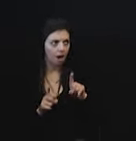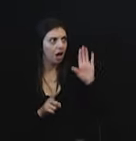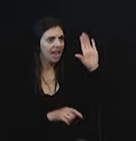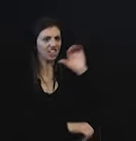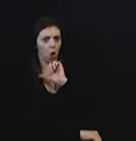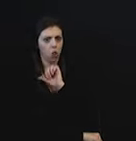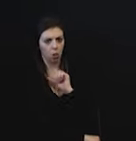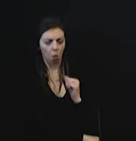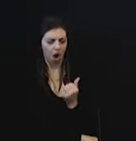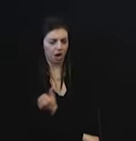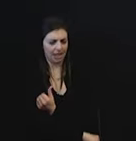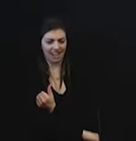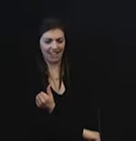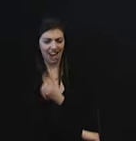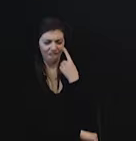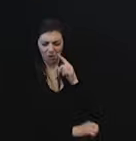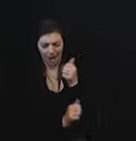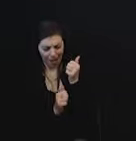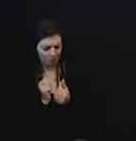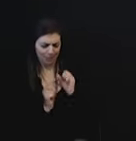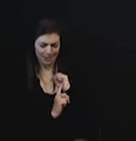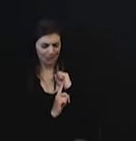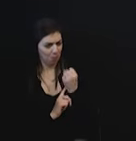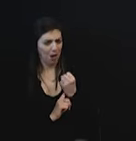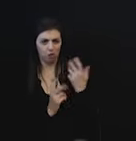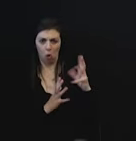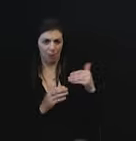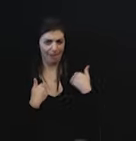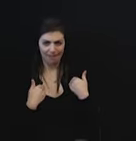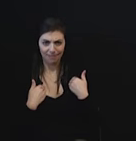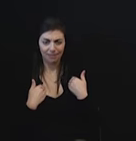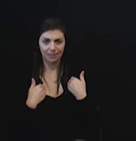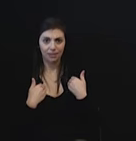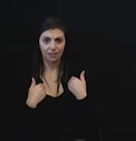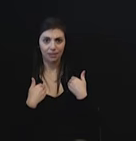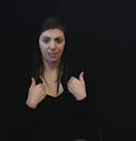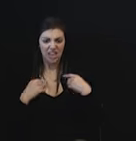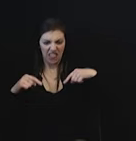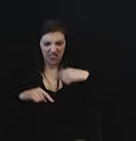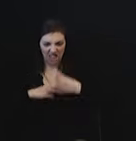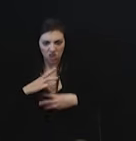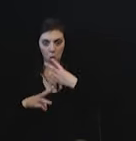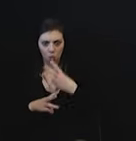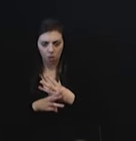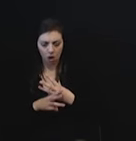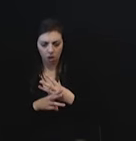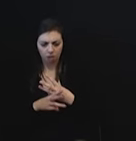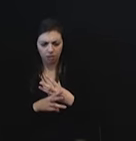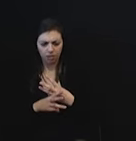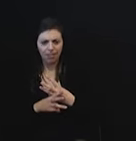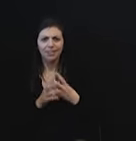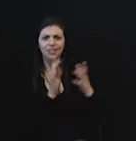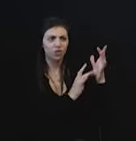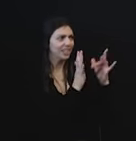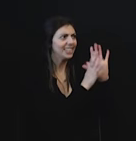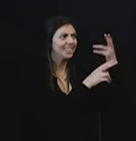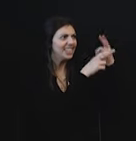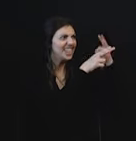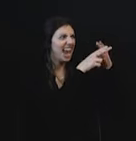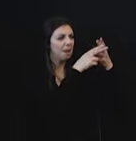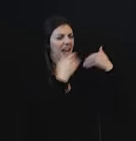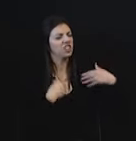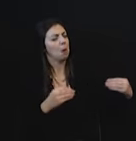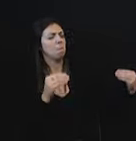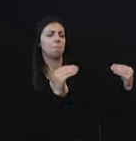every situation? In this world, the name of Jesus carries more authority than anything that this world